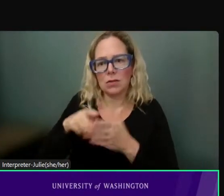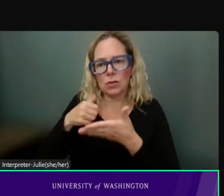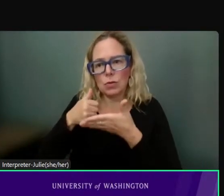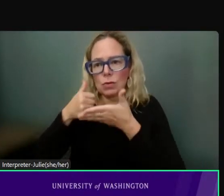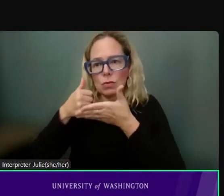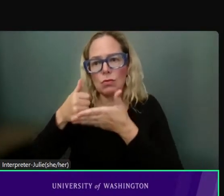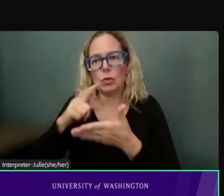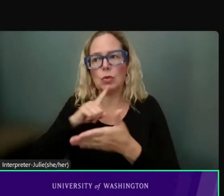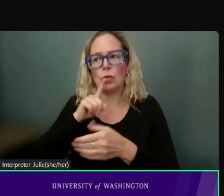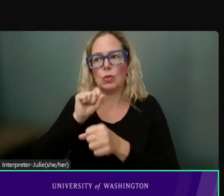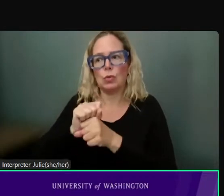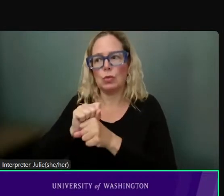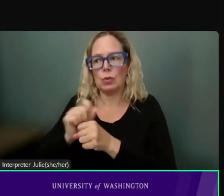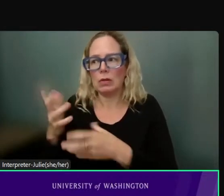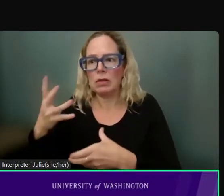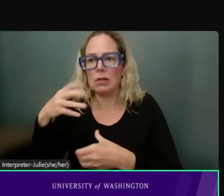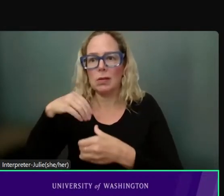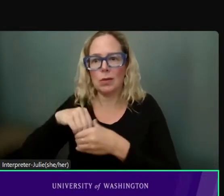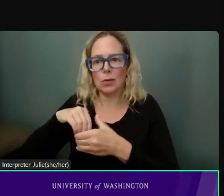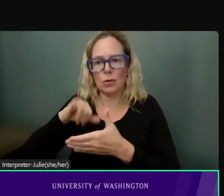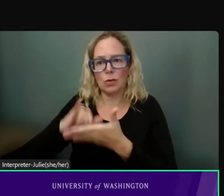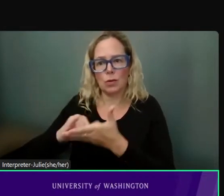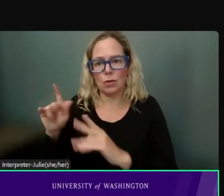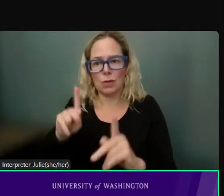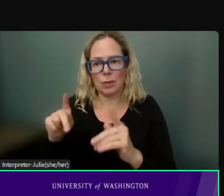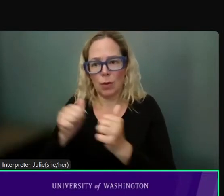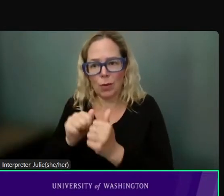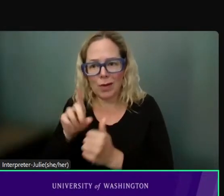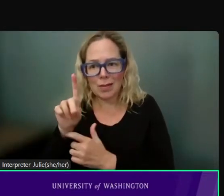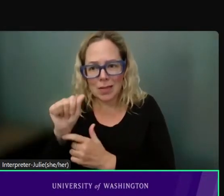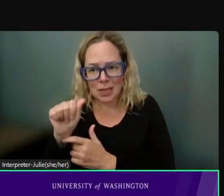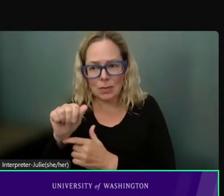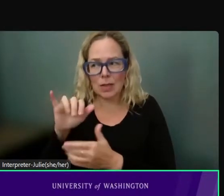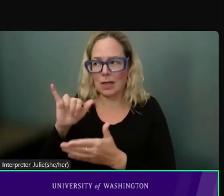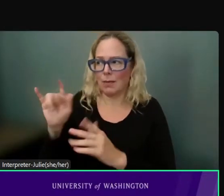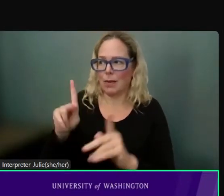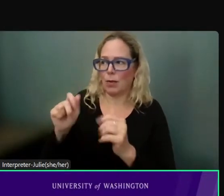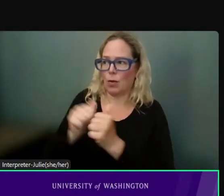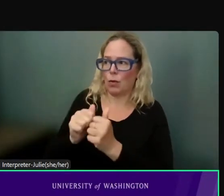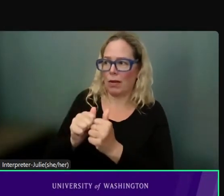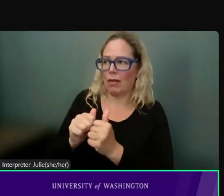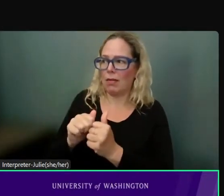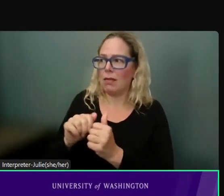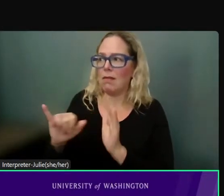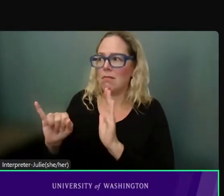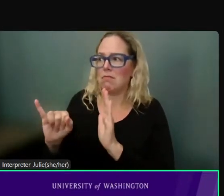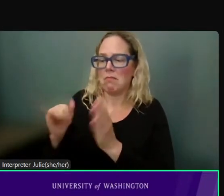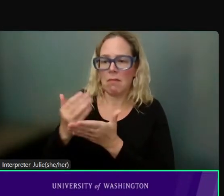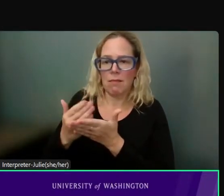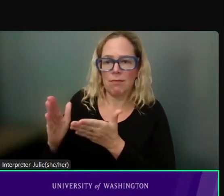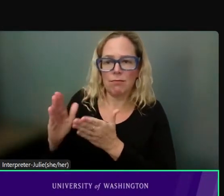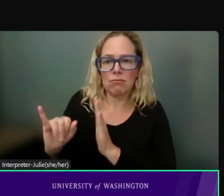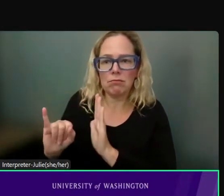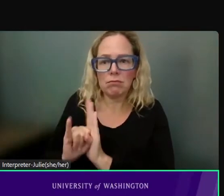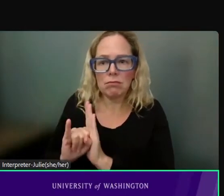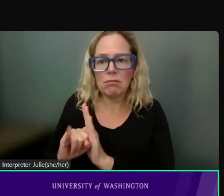with disabilities with other marginalized identities and should take them into account when planning these policy system